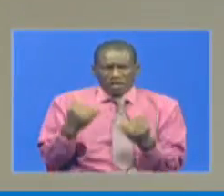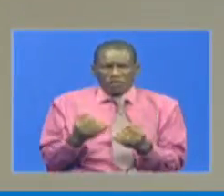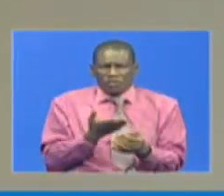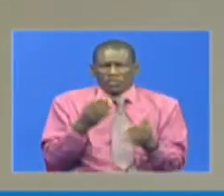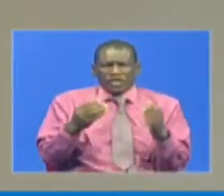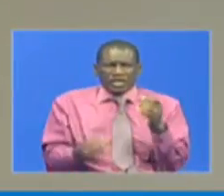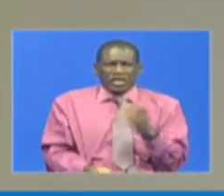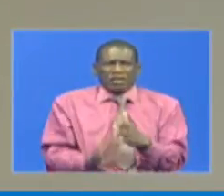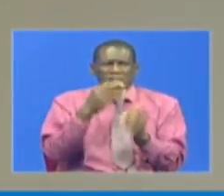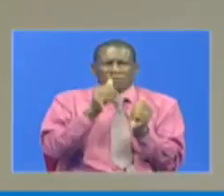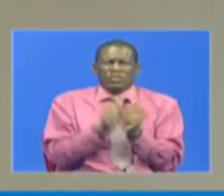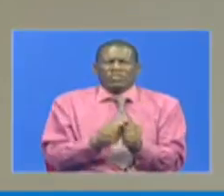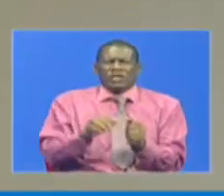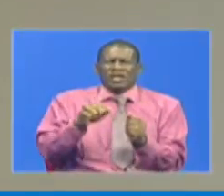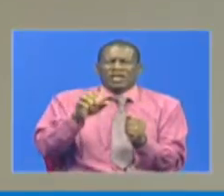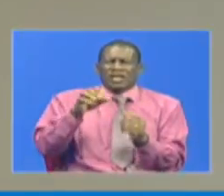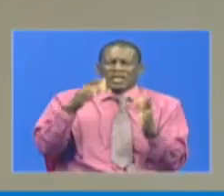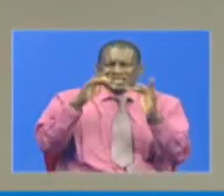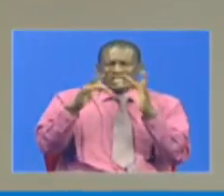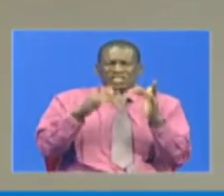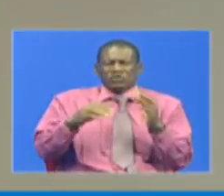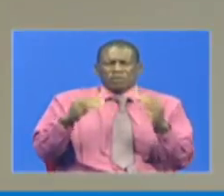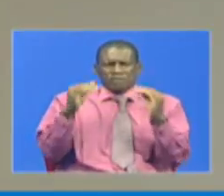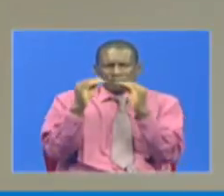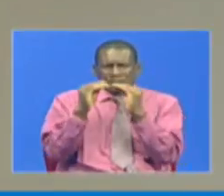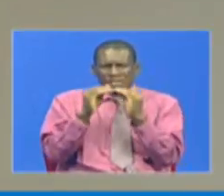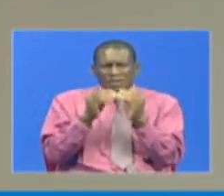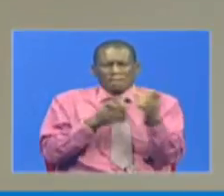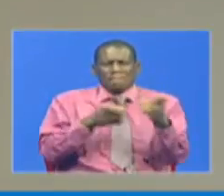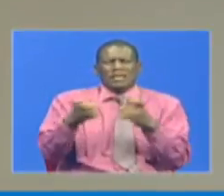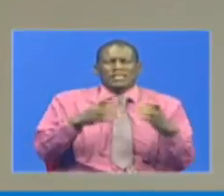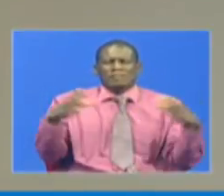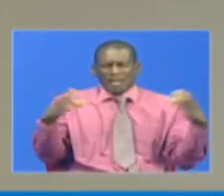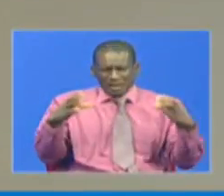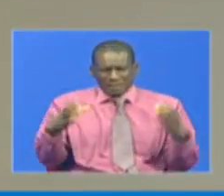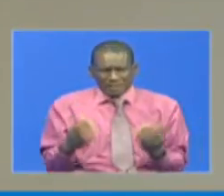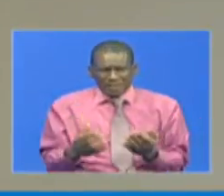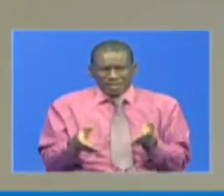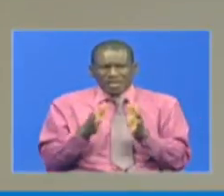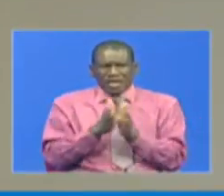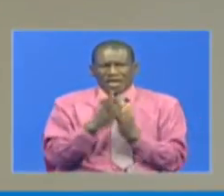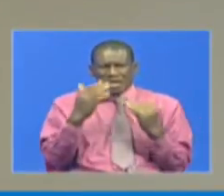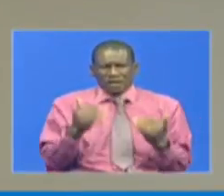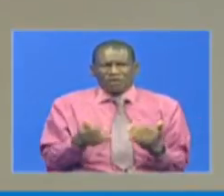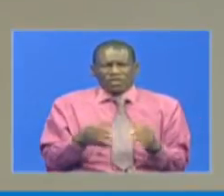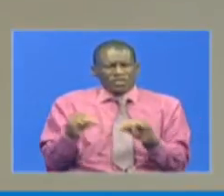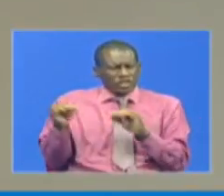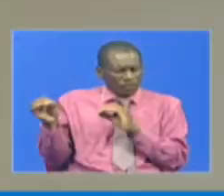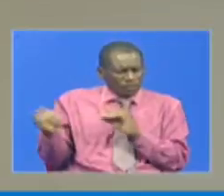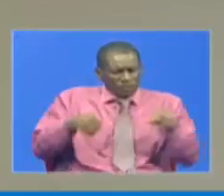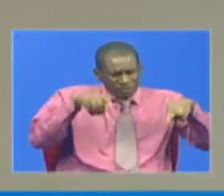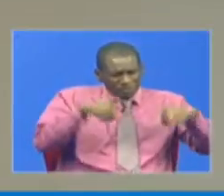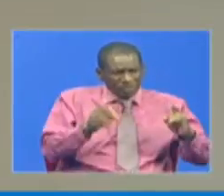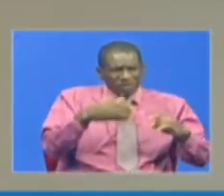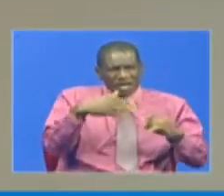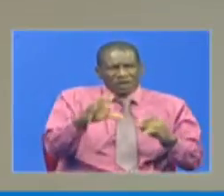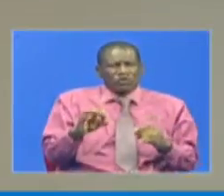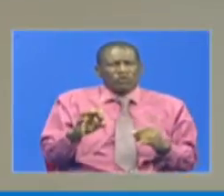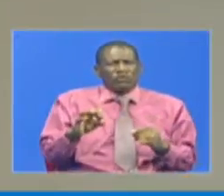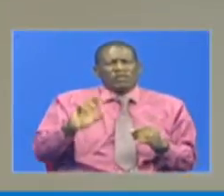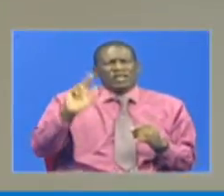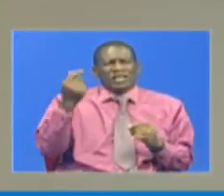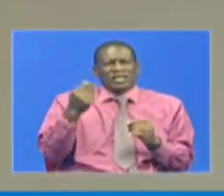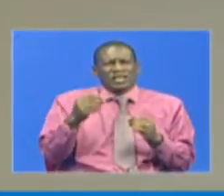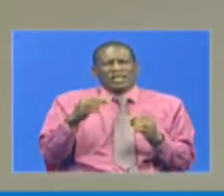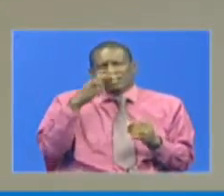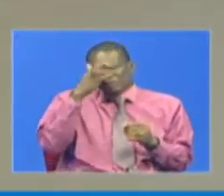a digital event management company. And so now they moved themselves out of Kenya,